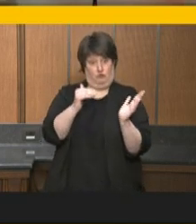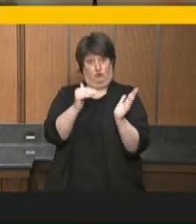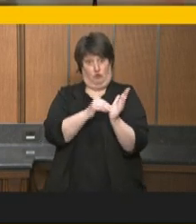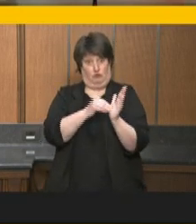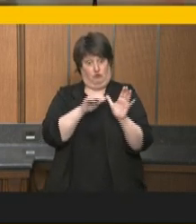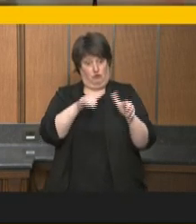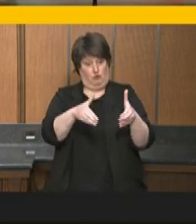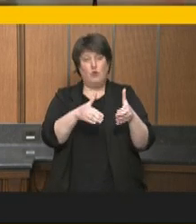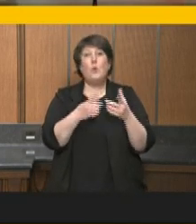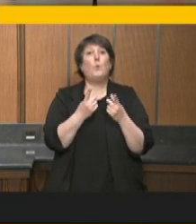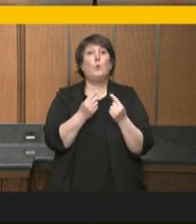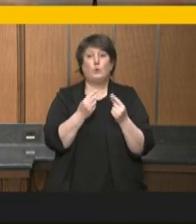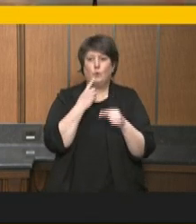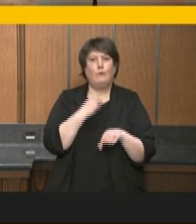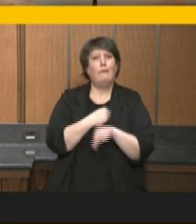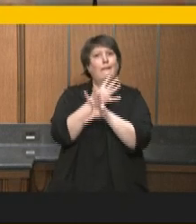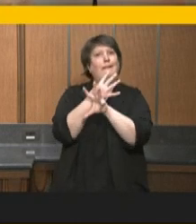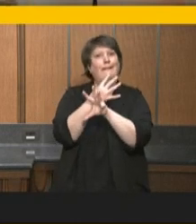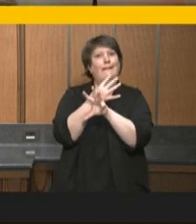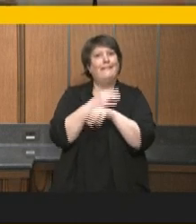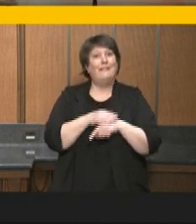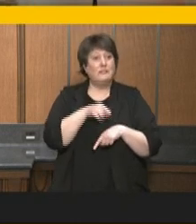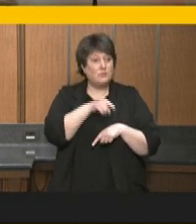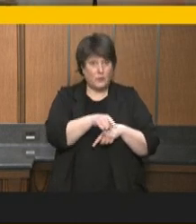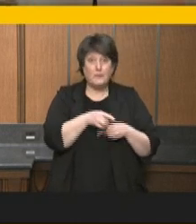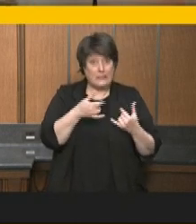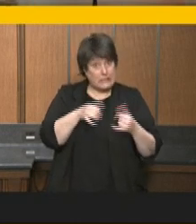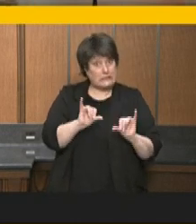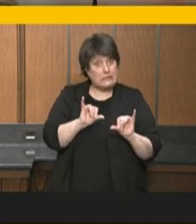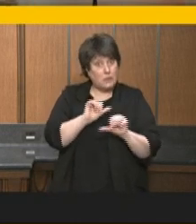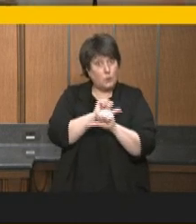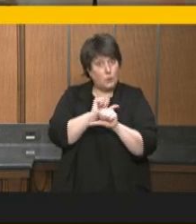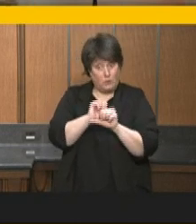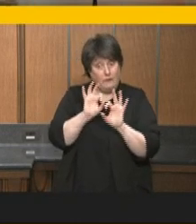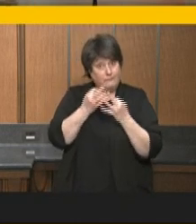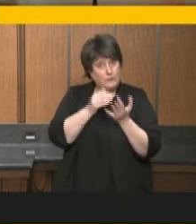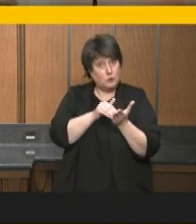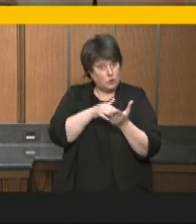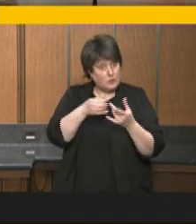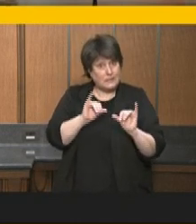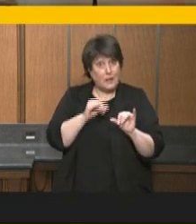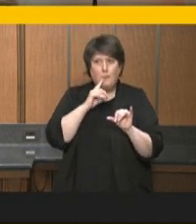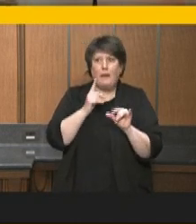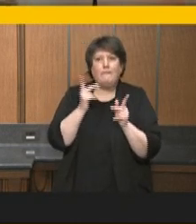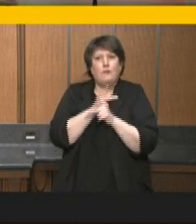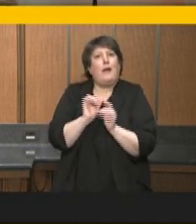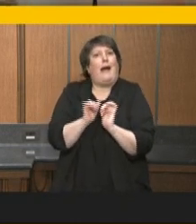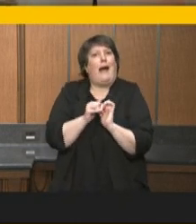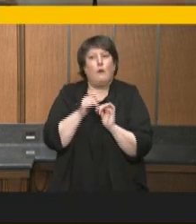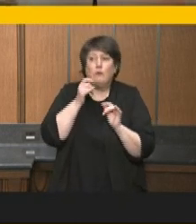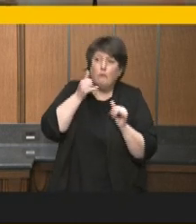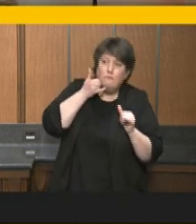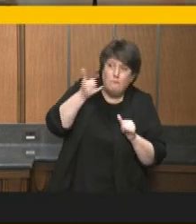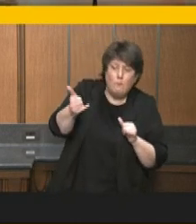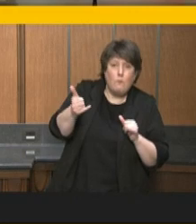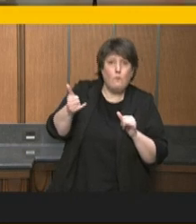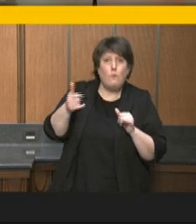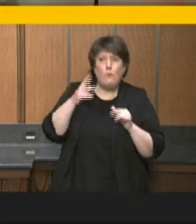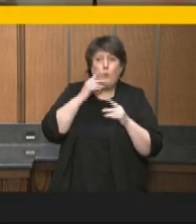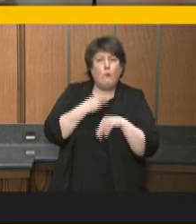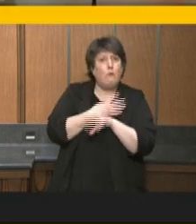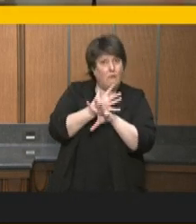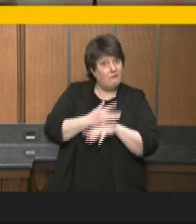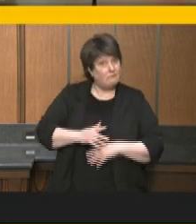telemedicine. So you don't stop your general practice or family practice, you just do it in a different way. We'll go to the